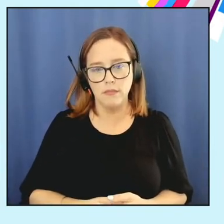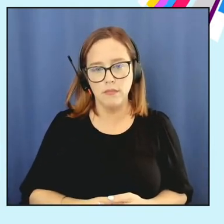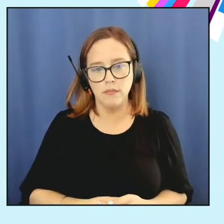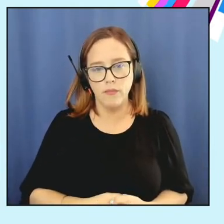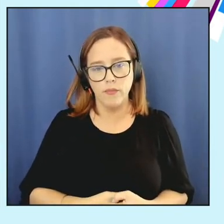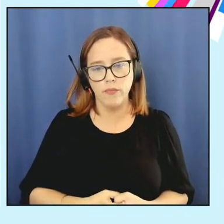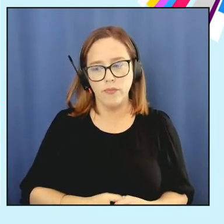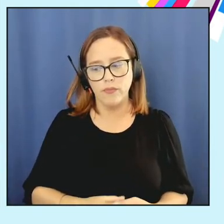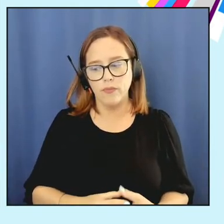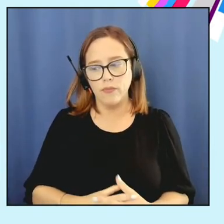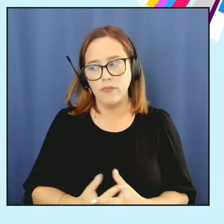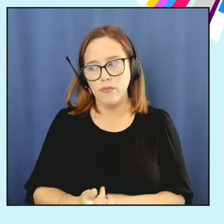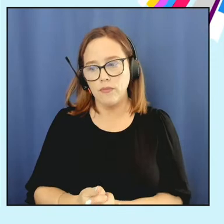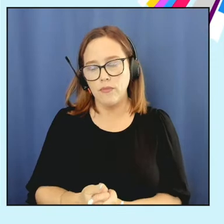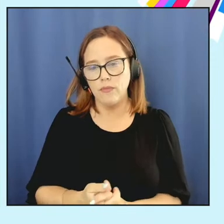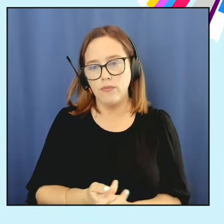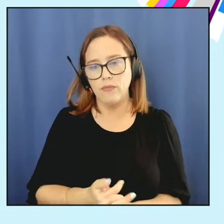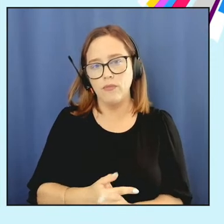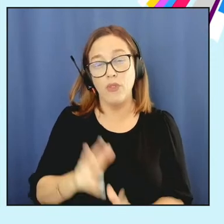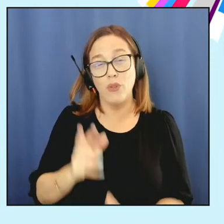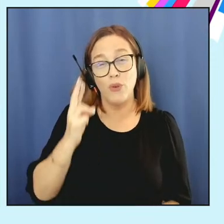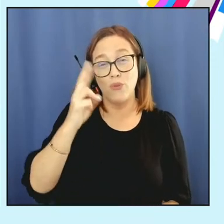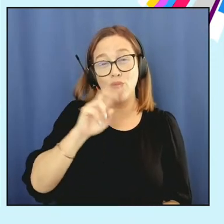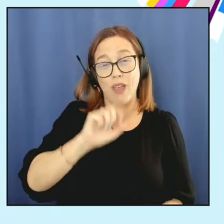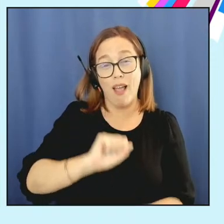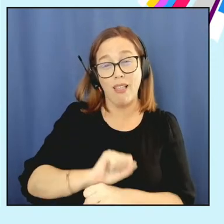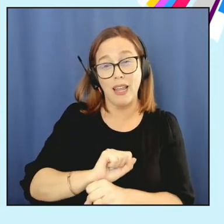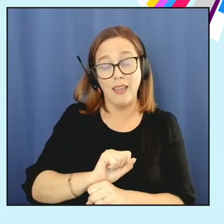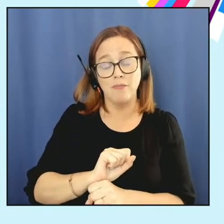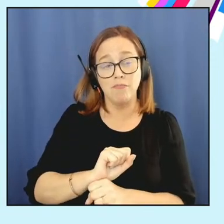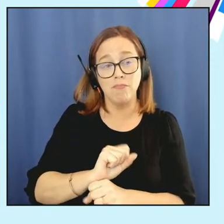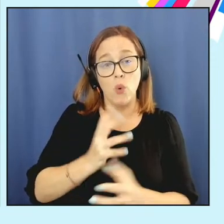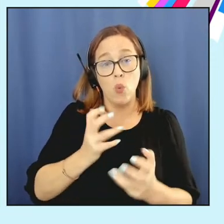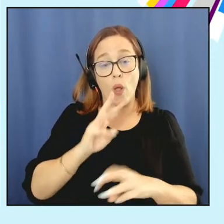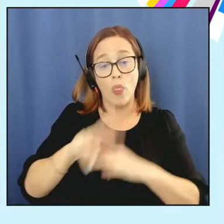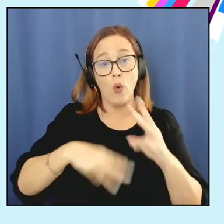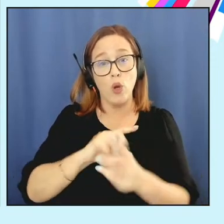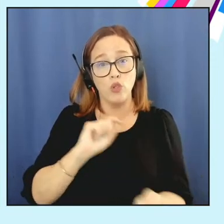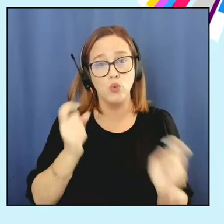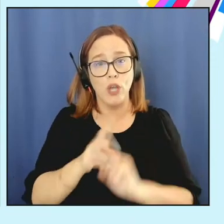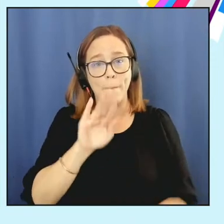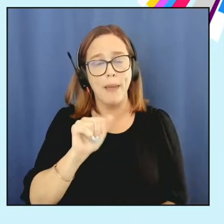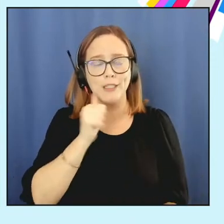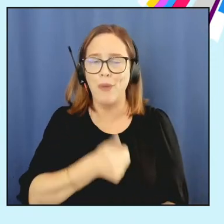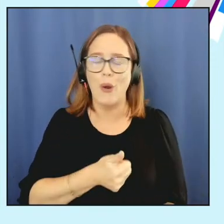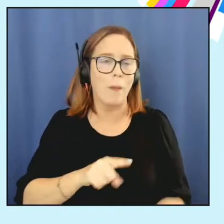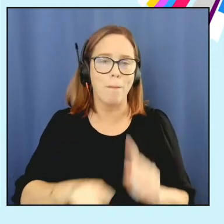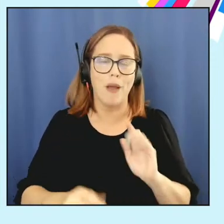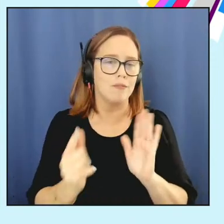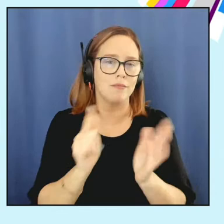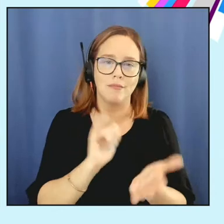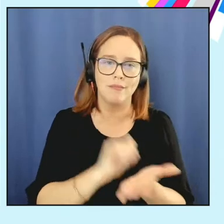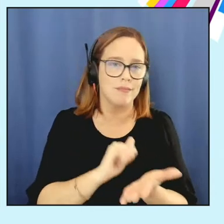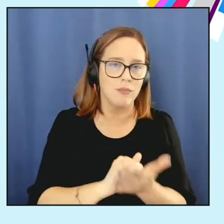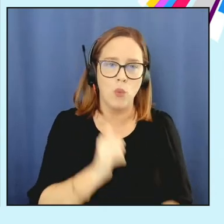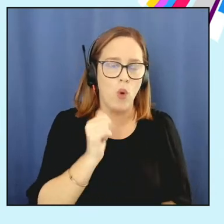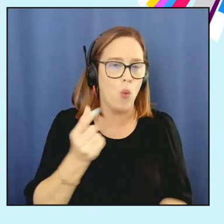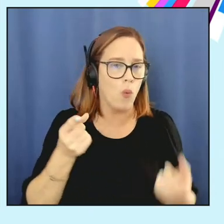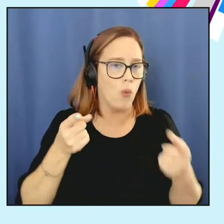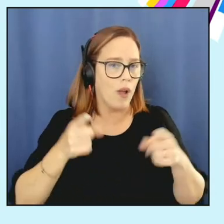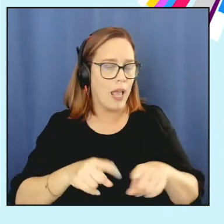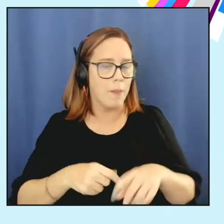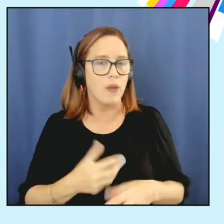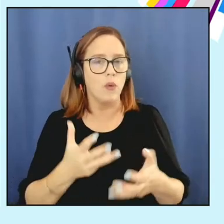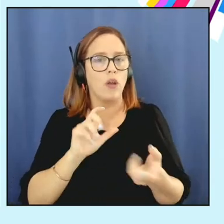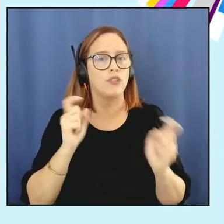the sad reality is that, you know, as much as we want the world to change by tomorrow, it's not going to. You know, we want to make change and we want to see